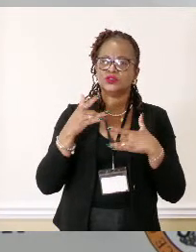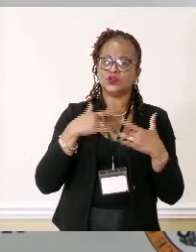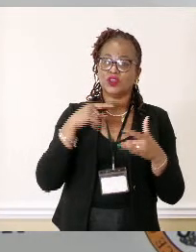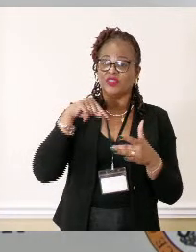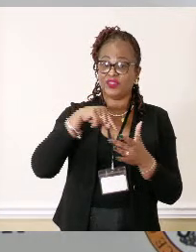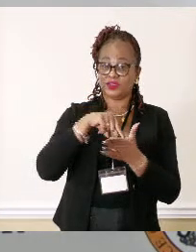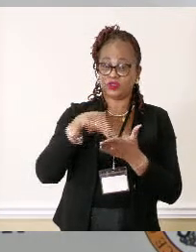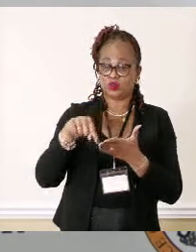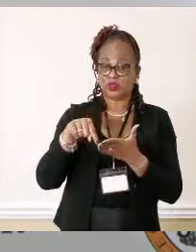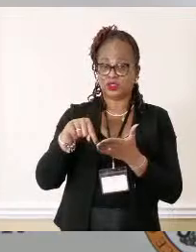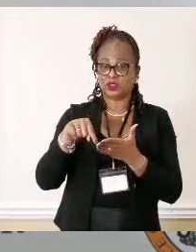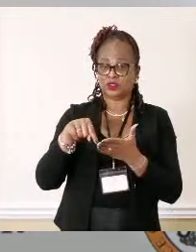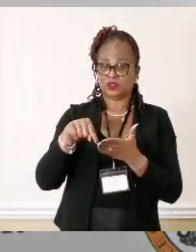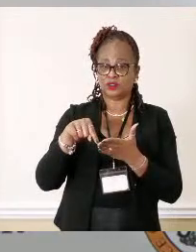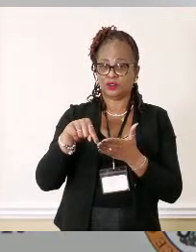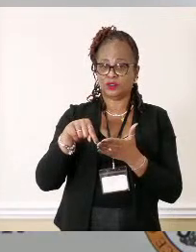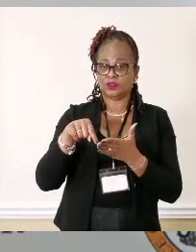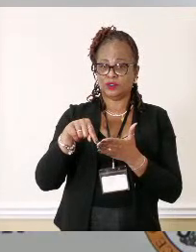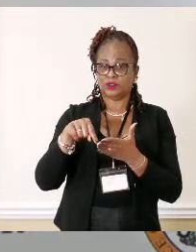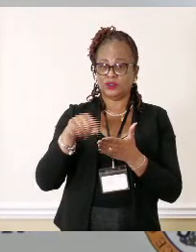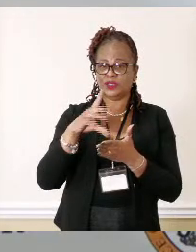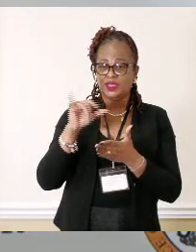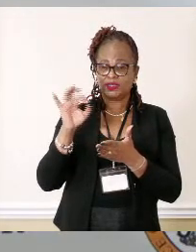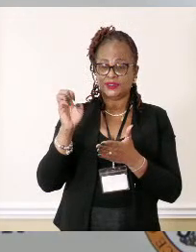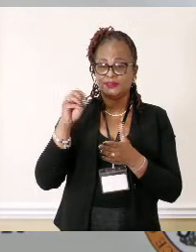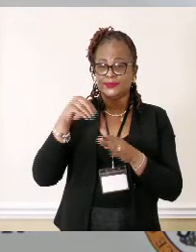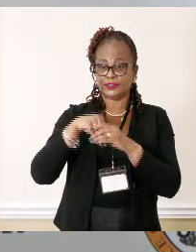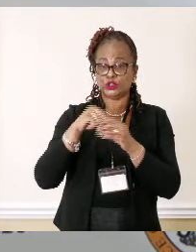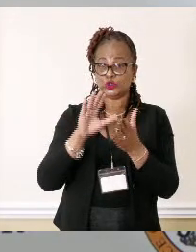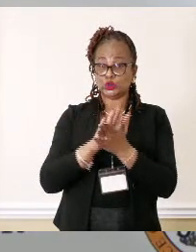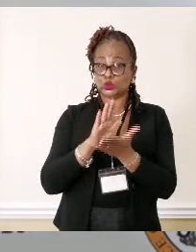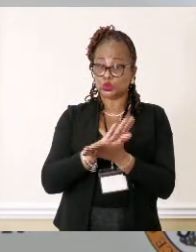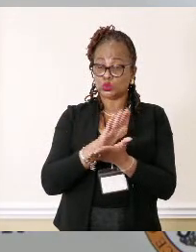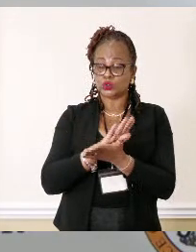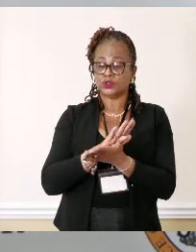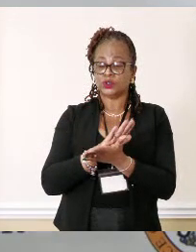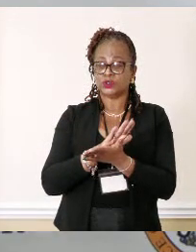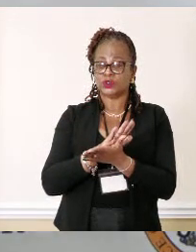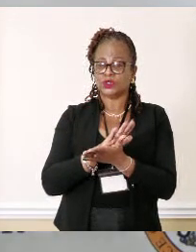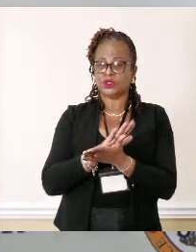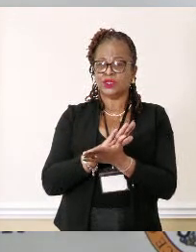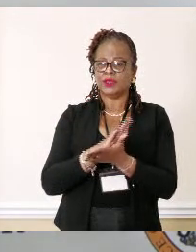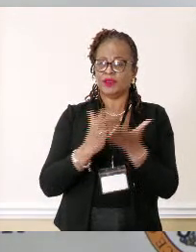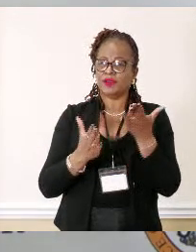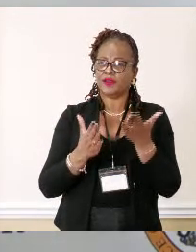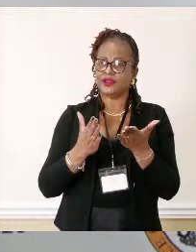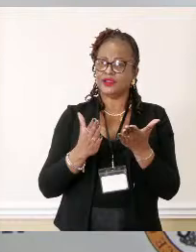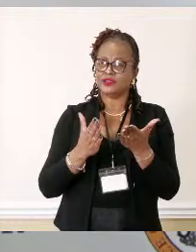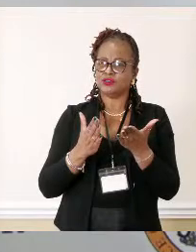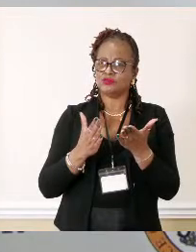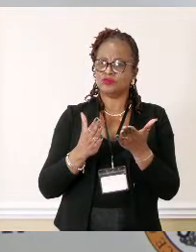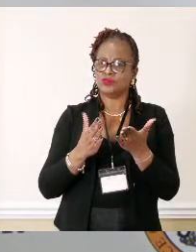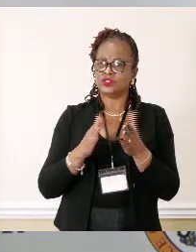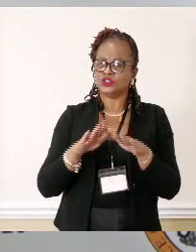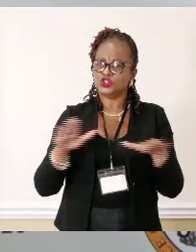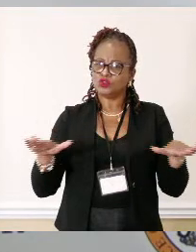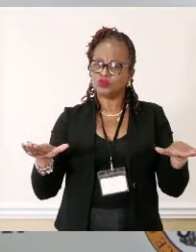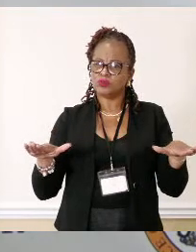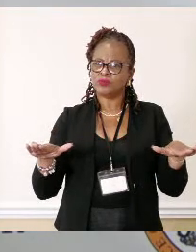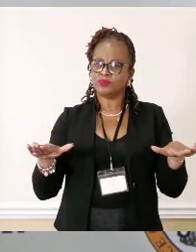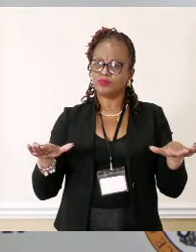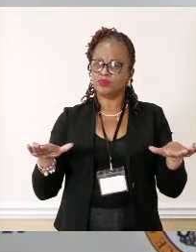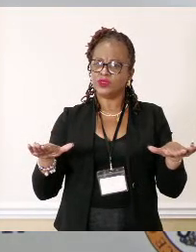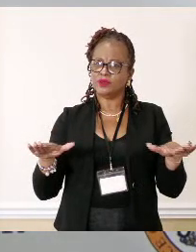week about cases in school. I'm just wondering if there's anything to indicate that children may be more susceptible than they have been in